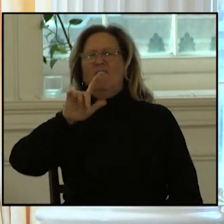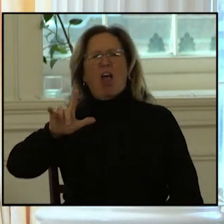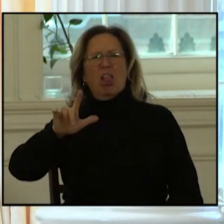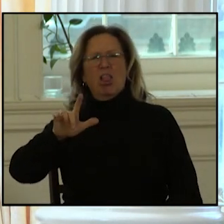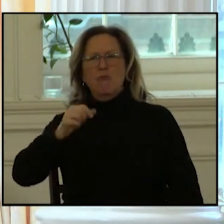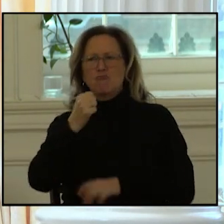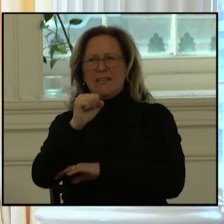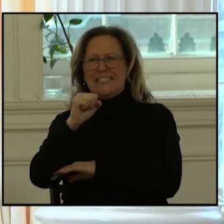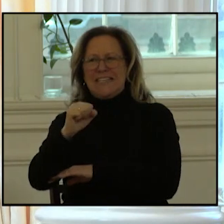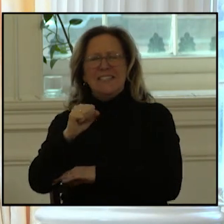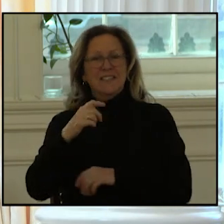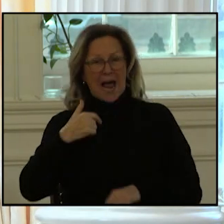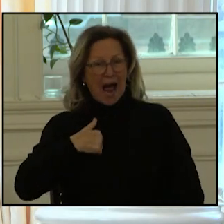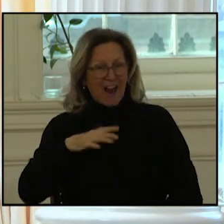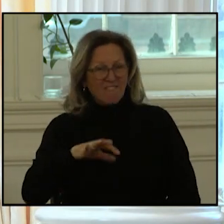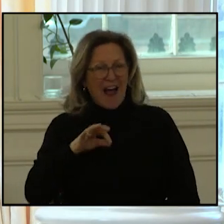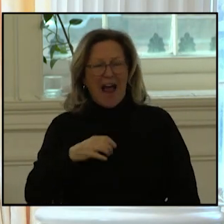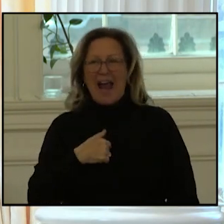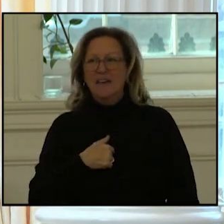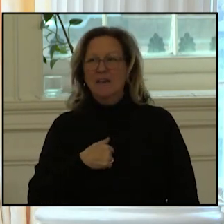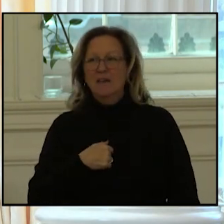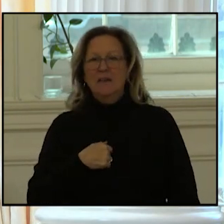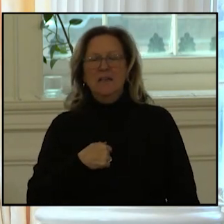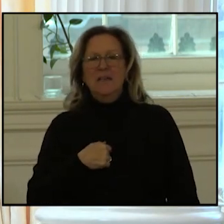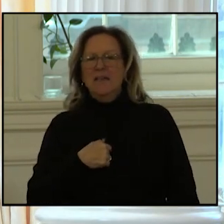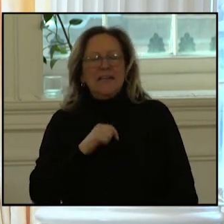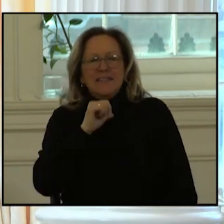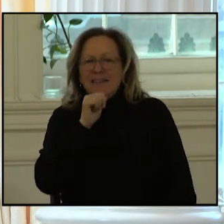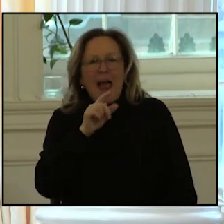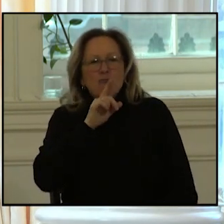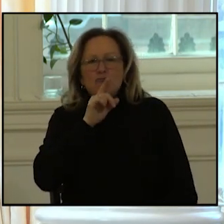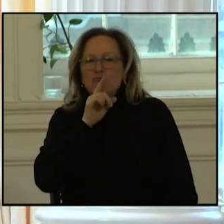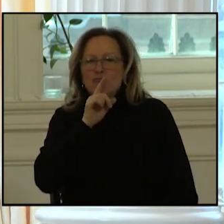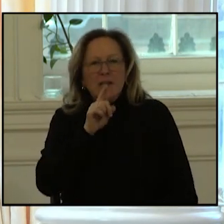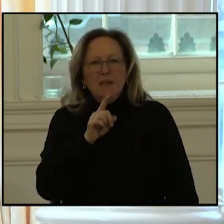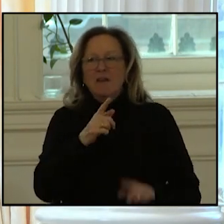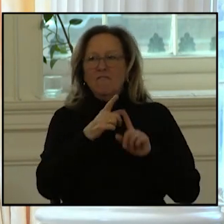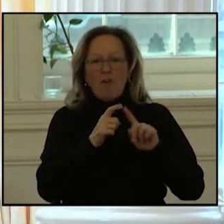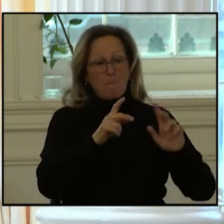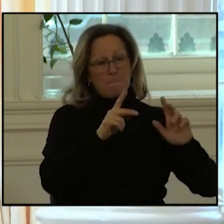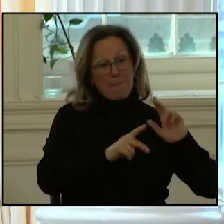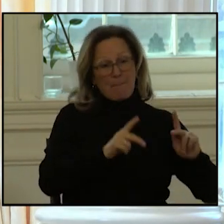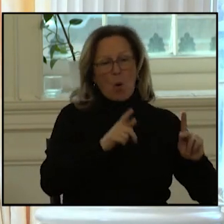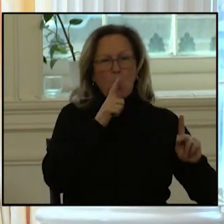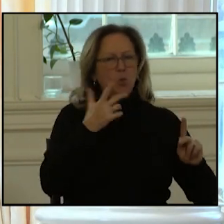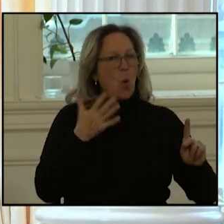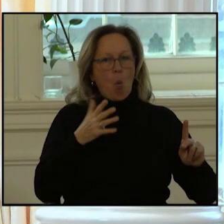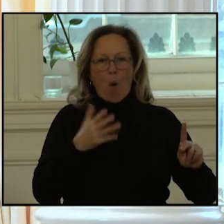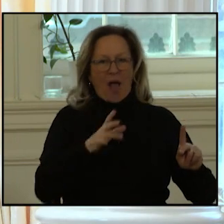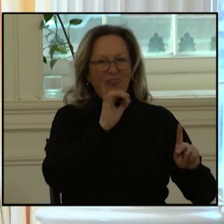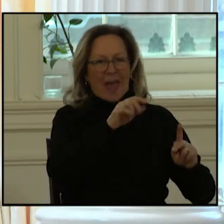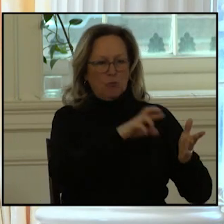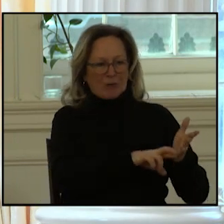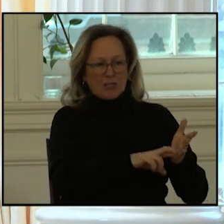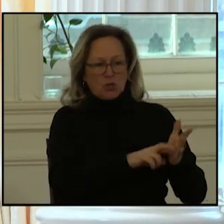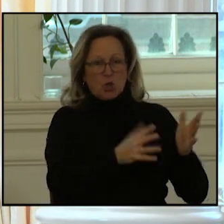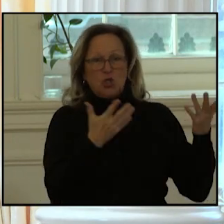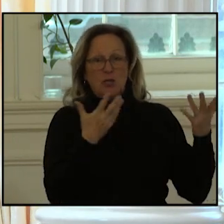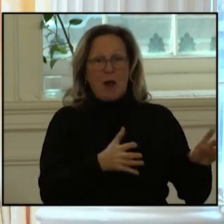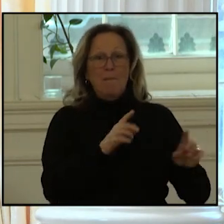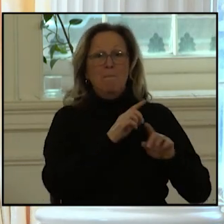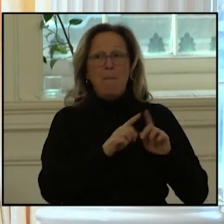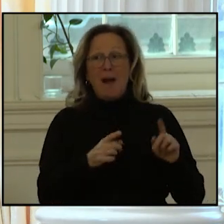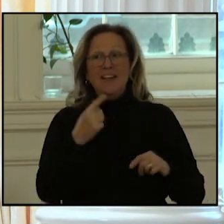resistance is not coming from folks who don't want you to do the research or don't want you to expose the research, but from those for whom you want